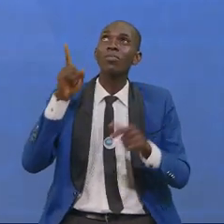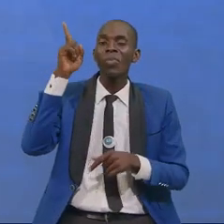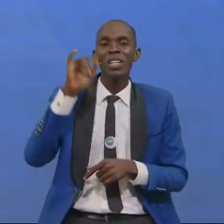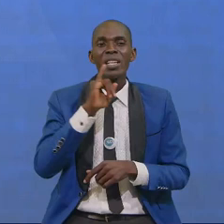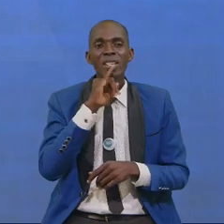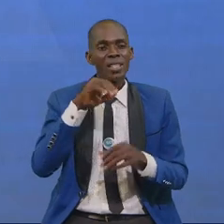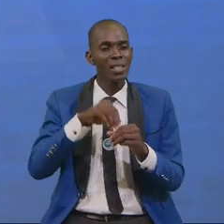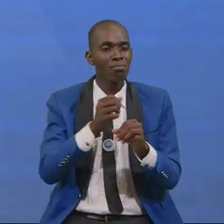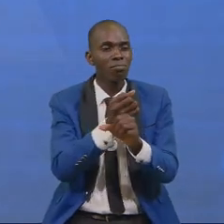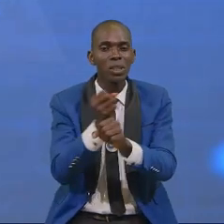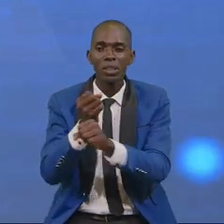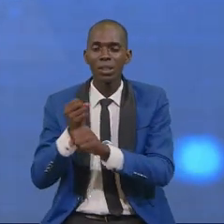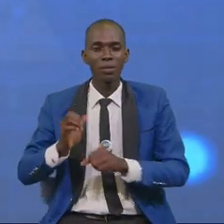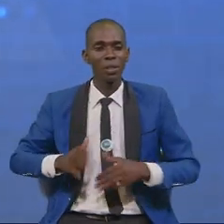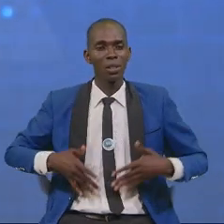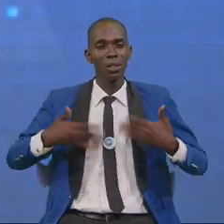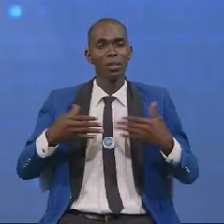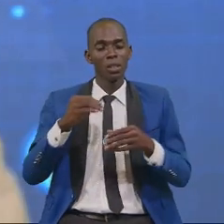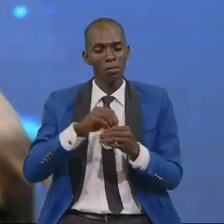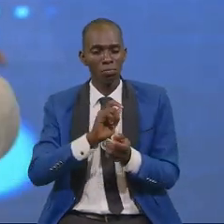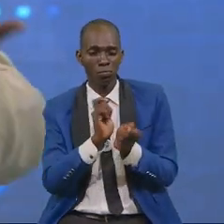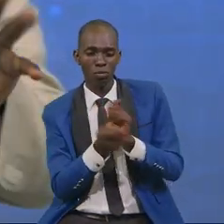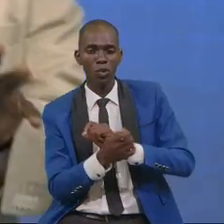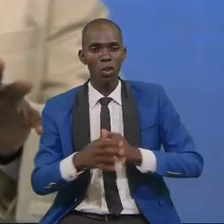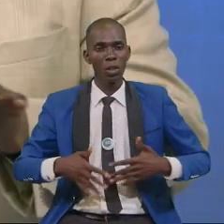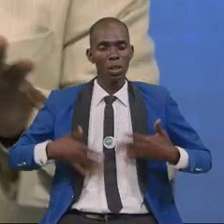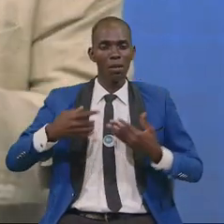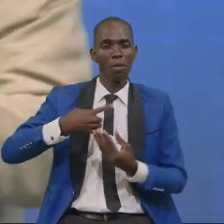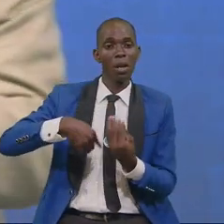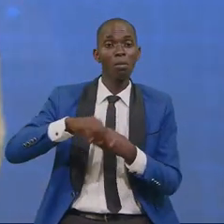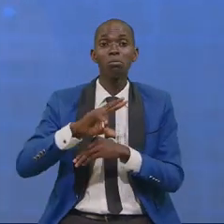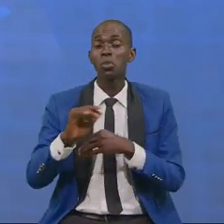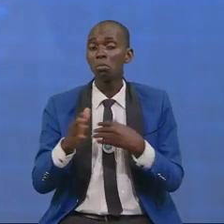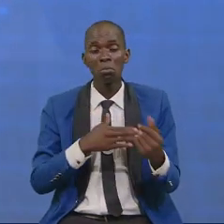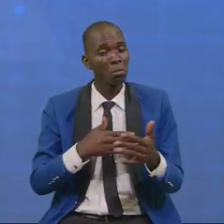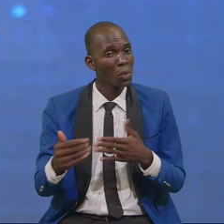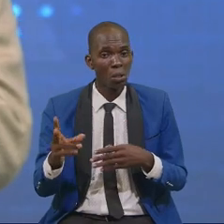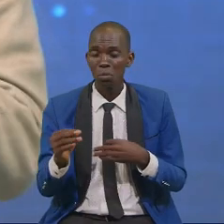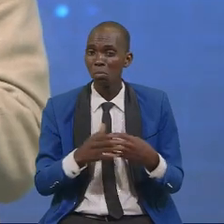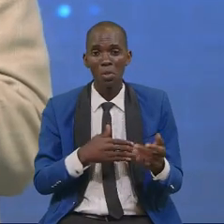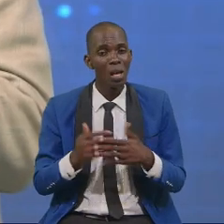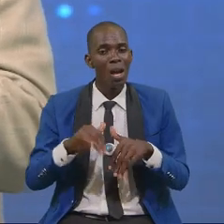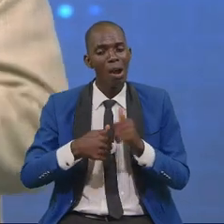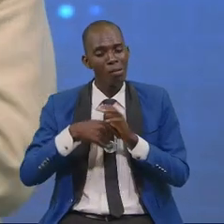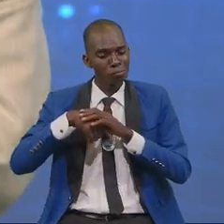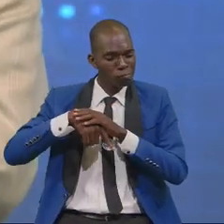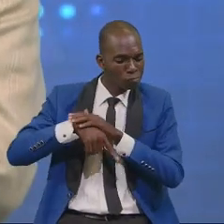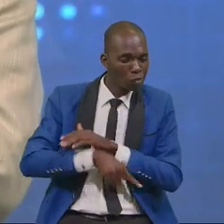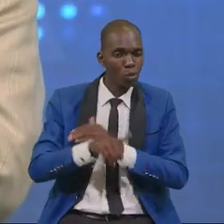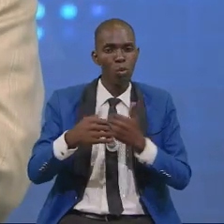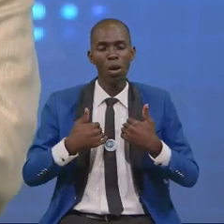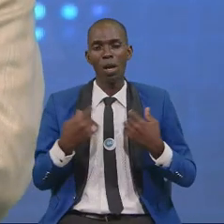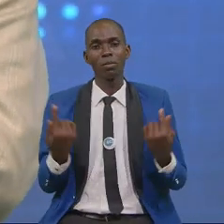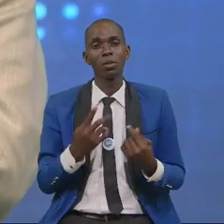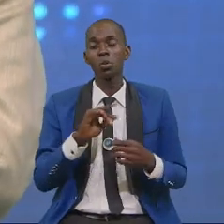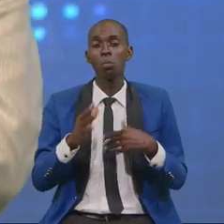and in turning your life around. And no matter how deep you've gone in sin, how high